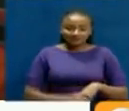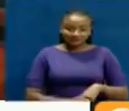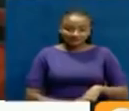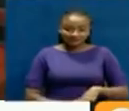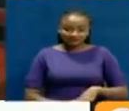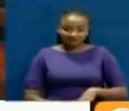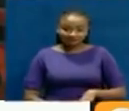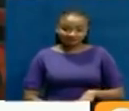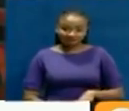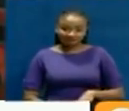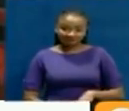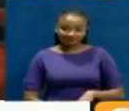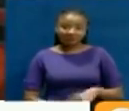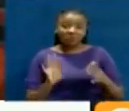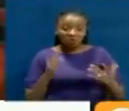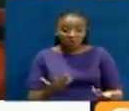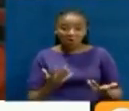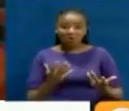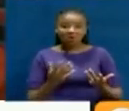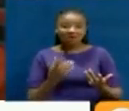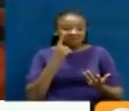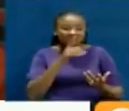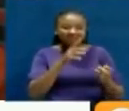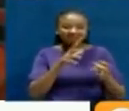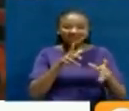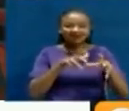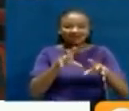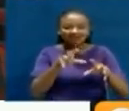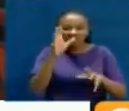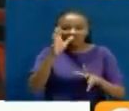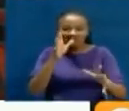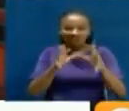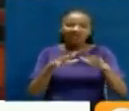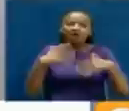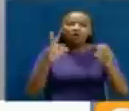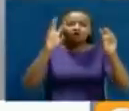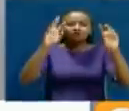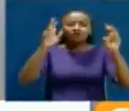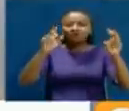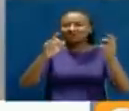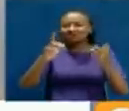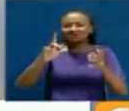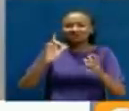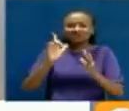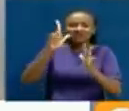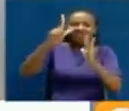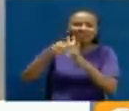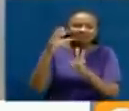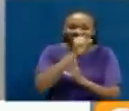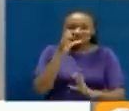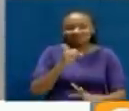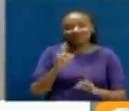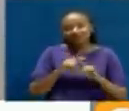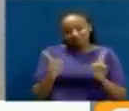Zile zenye unapata hata iko na scratches, zile zenye napata pia unapata ni zile topic za mbele. But now in the